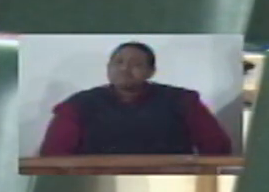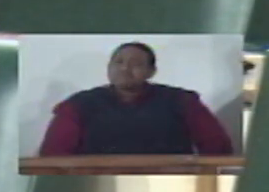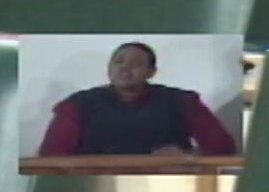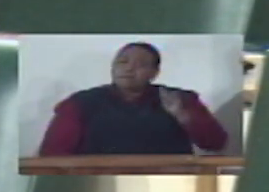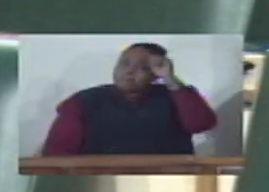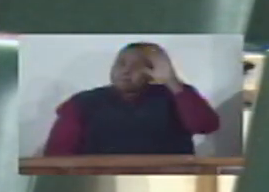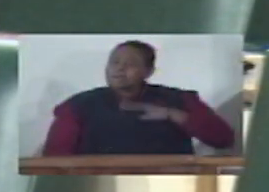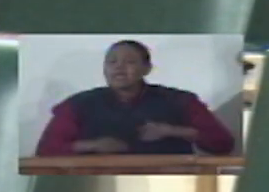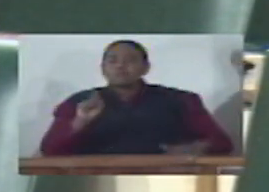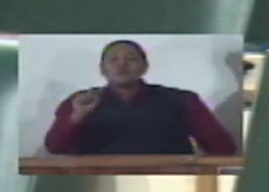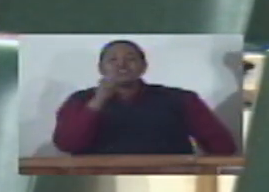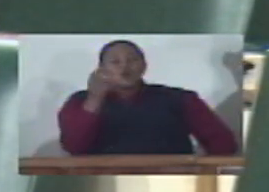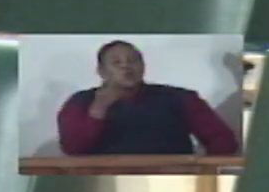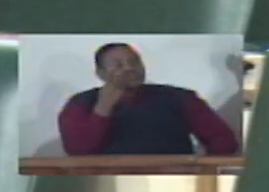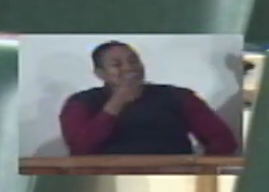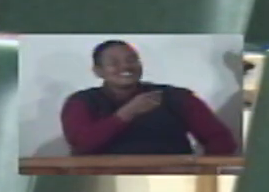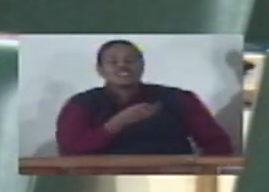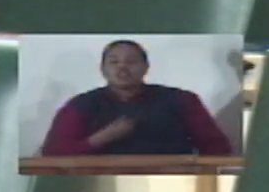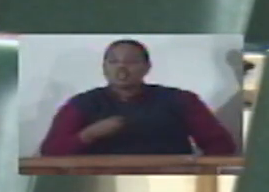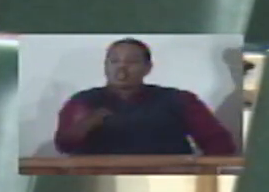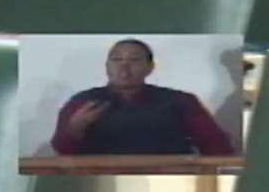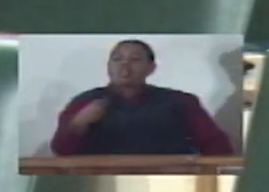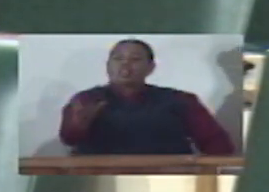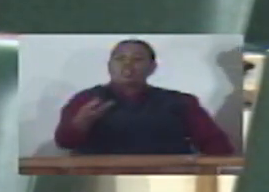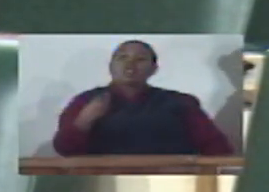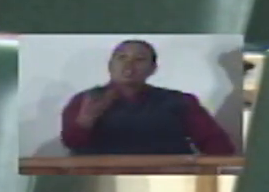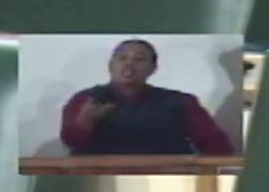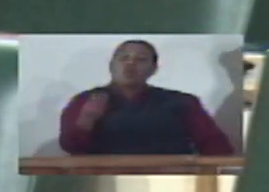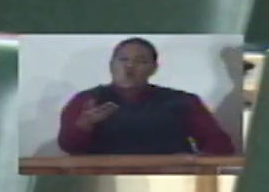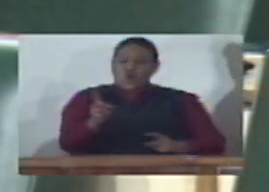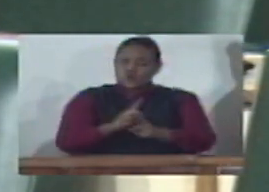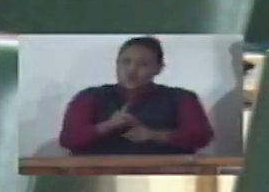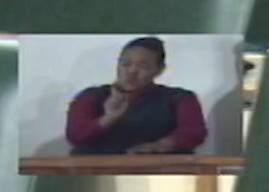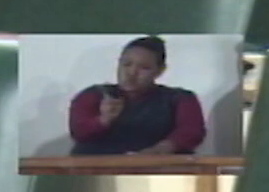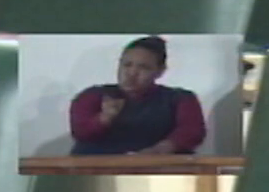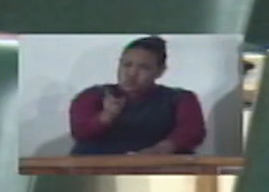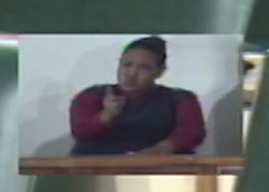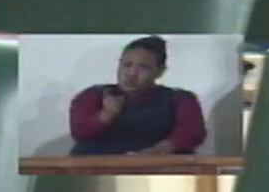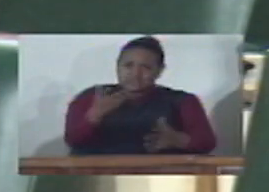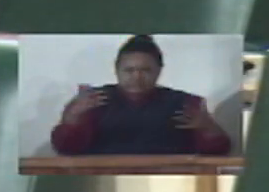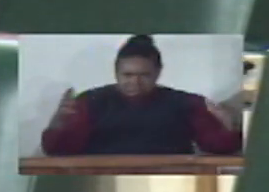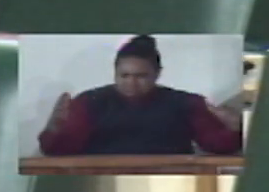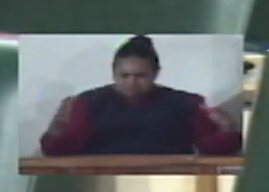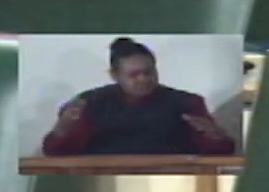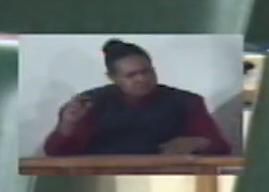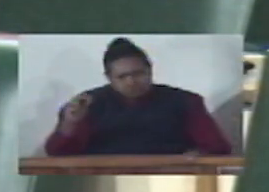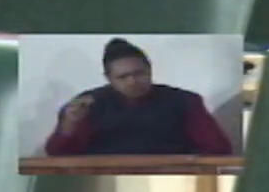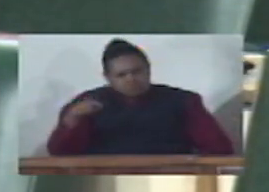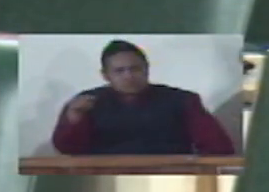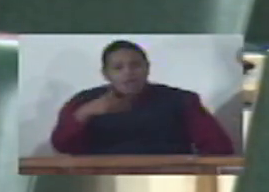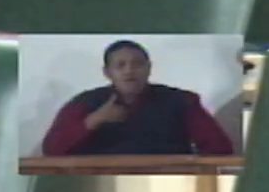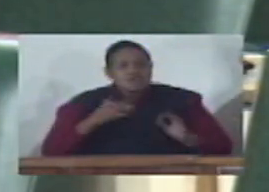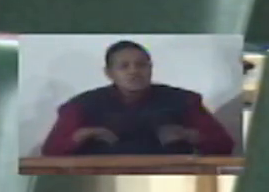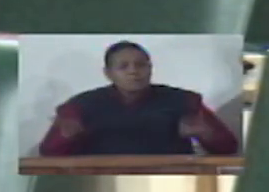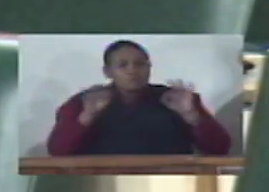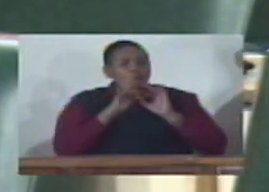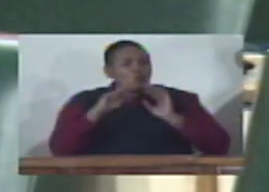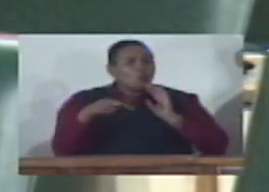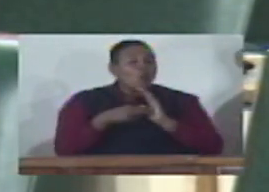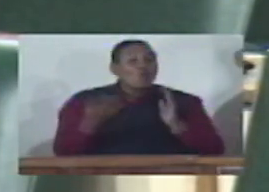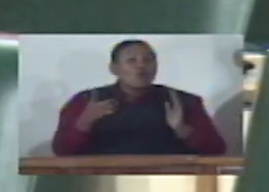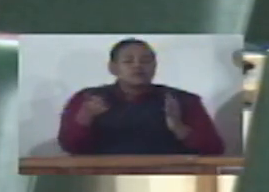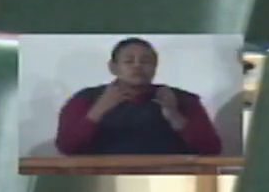not only be seen as providers or disciplinarians in the family, they also have a critical role